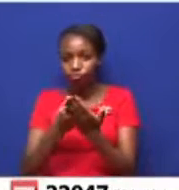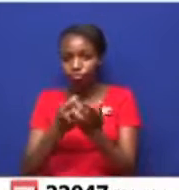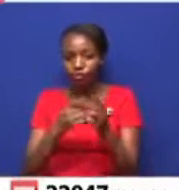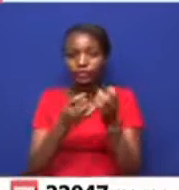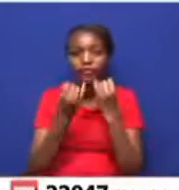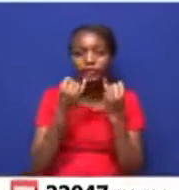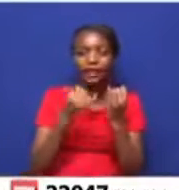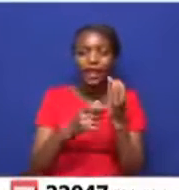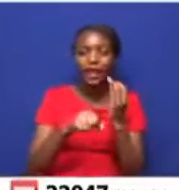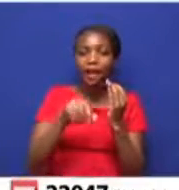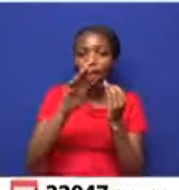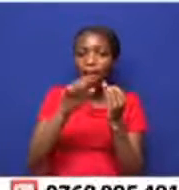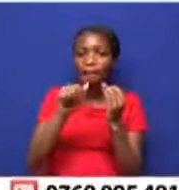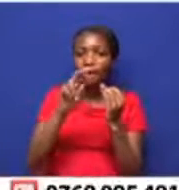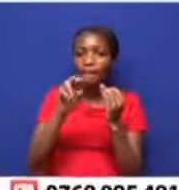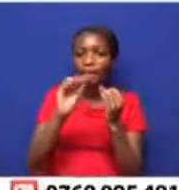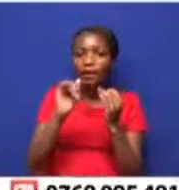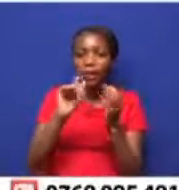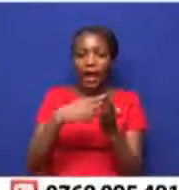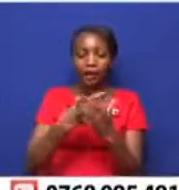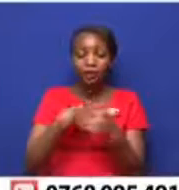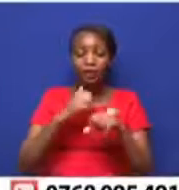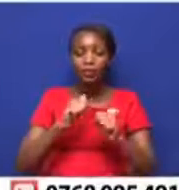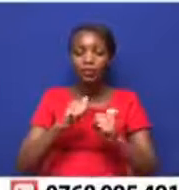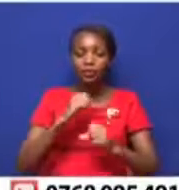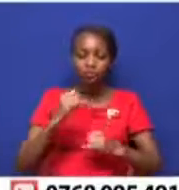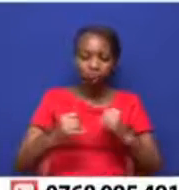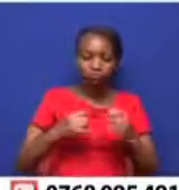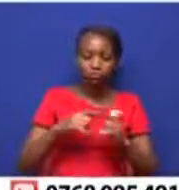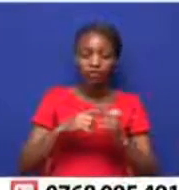Mojuice, you know, and I cannot wait to just have a fun conversation with him. And of course,